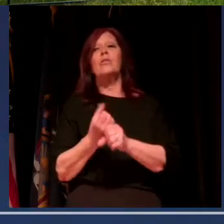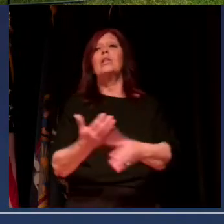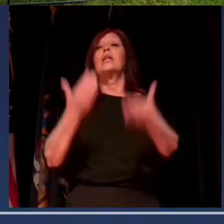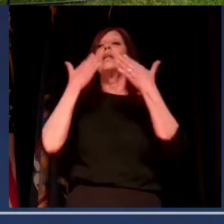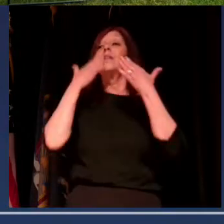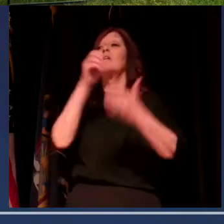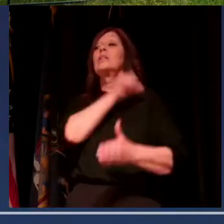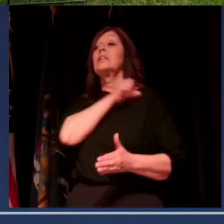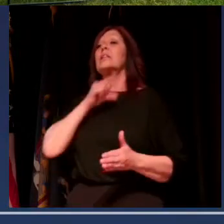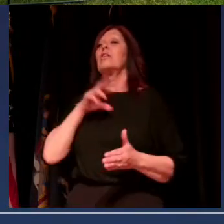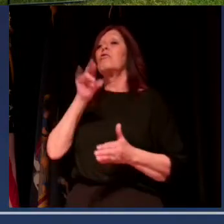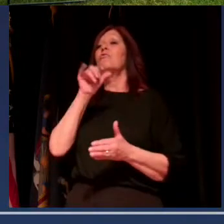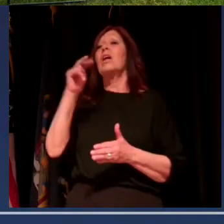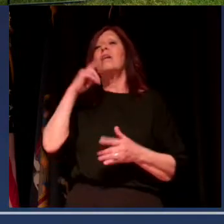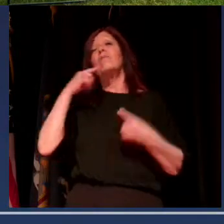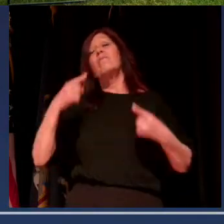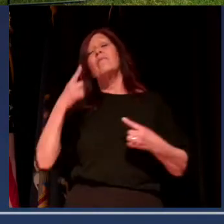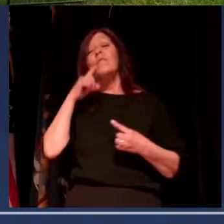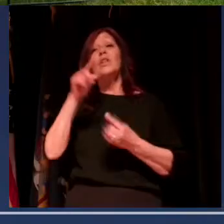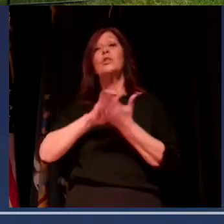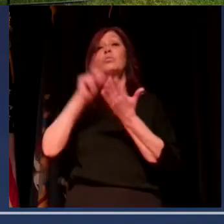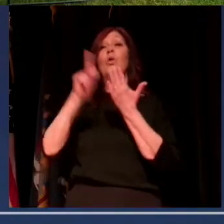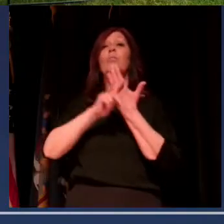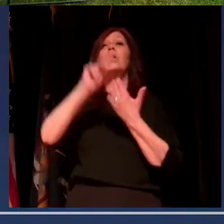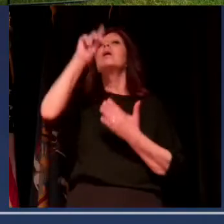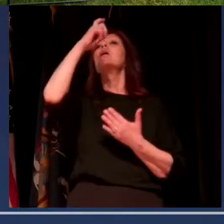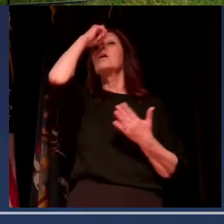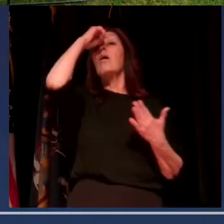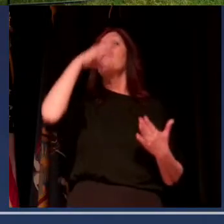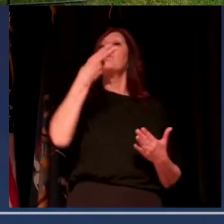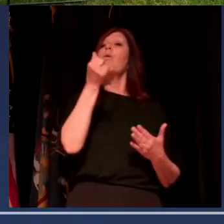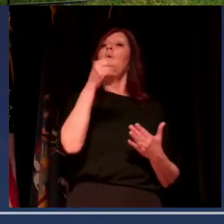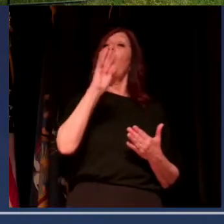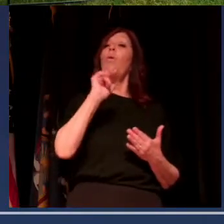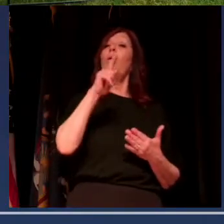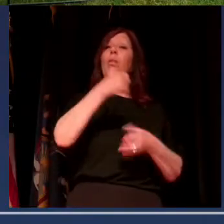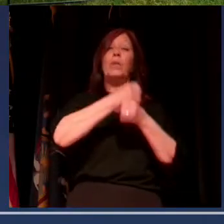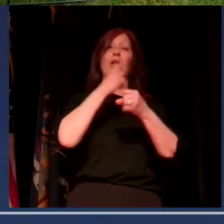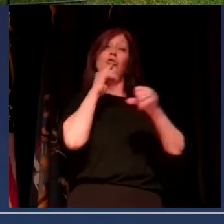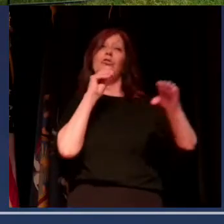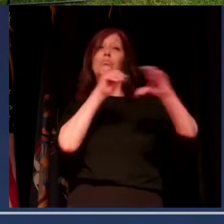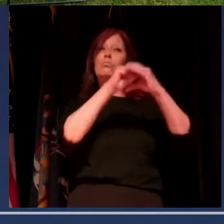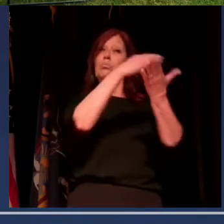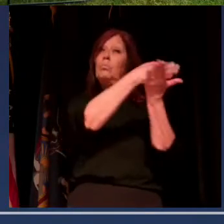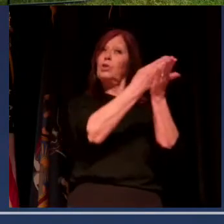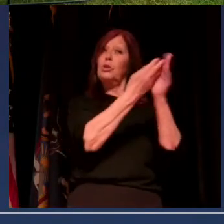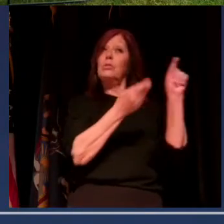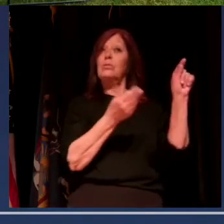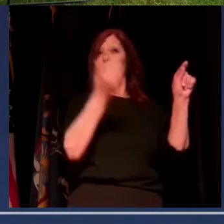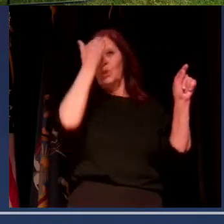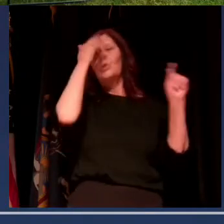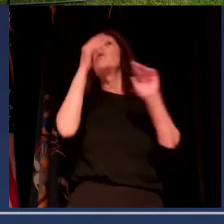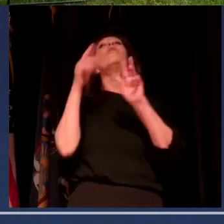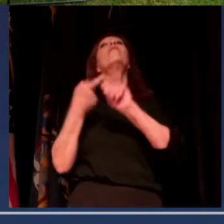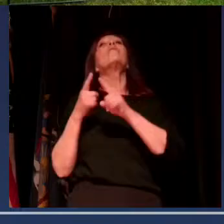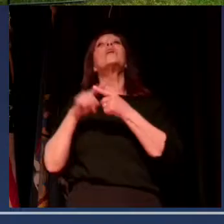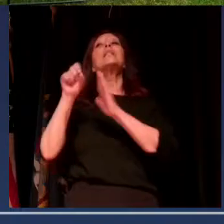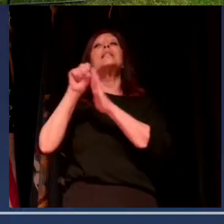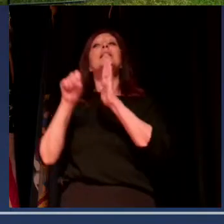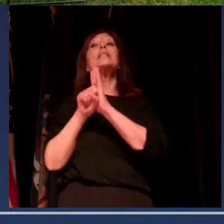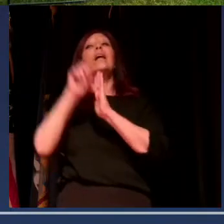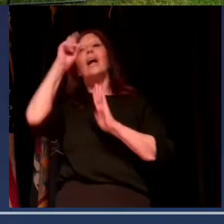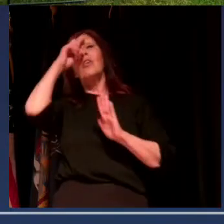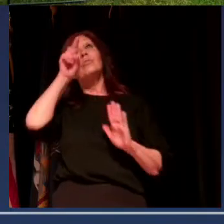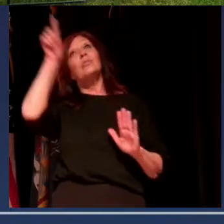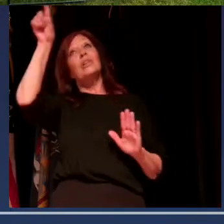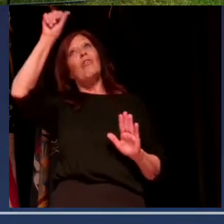Ryan for fighting for this program and Governor Hochul for ensuring it was part of the budget. As we all know, our friends in state government are still in Albany dealing with